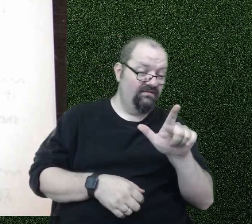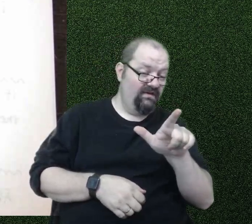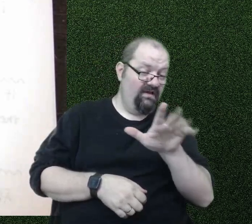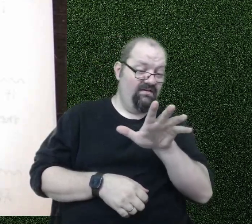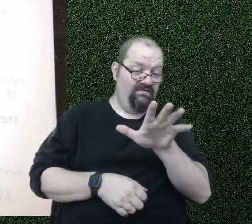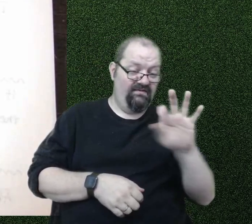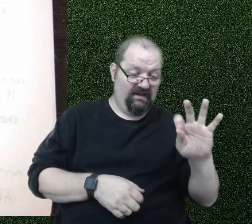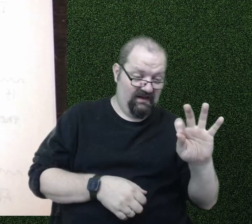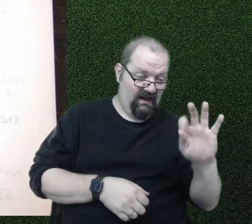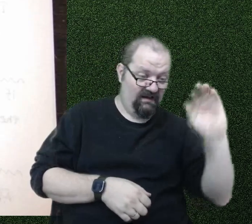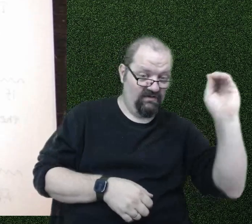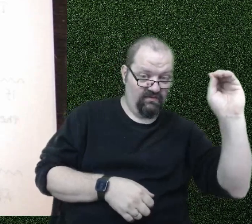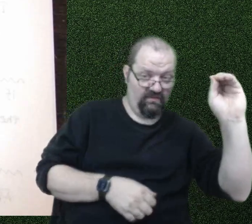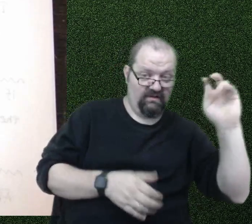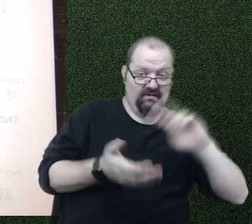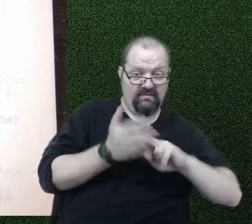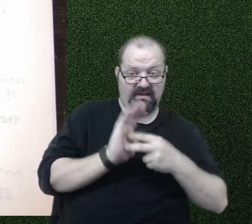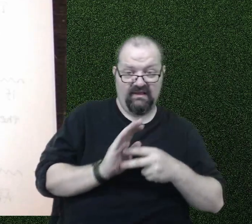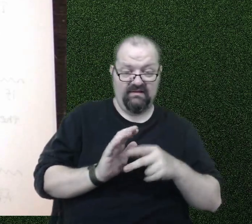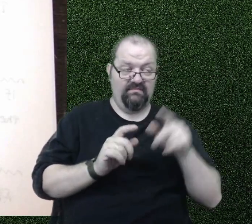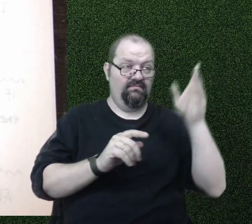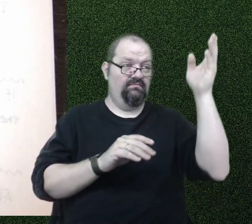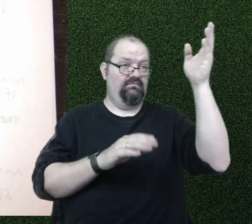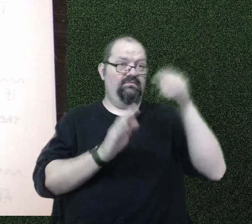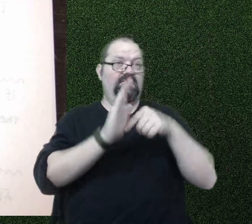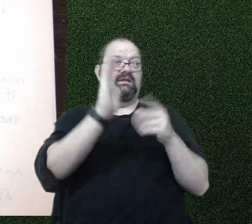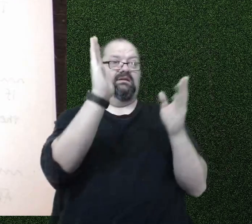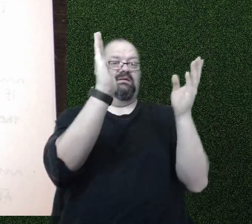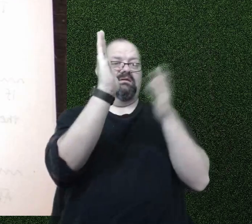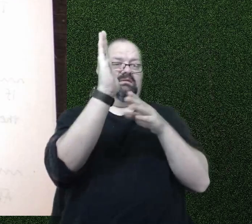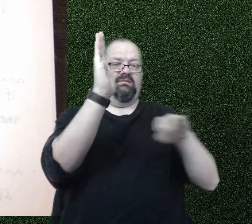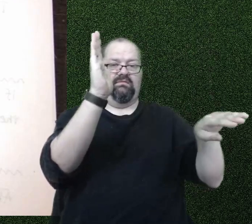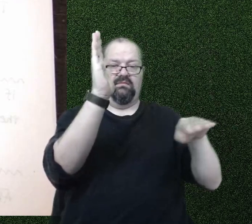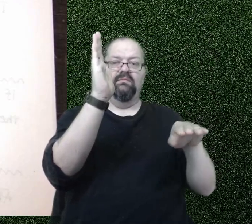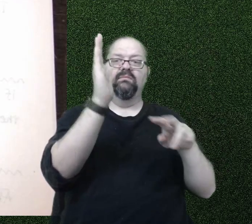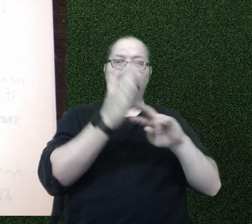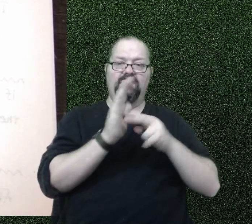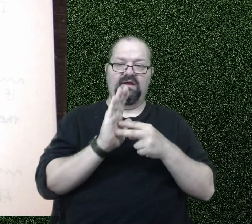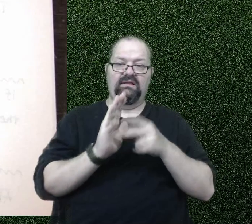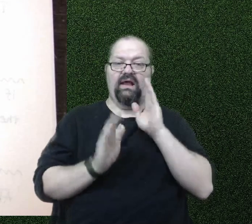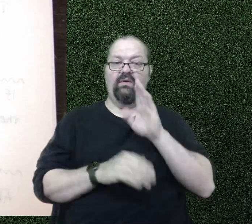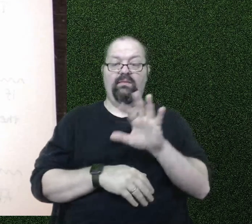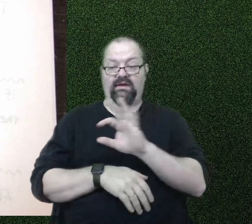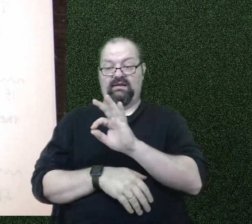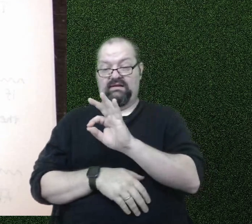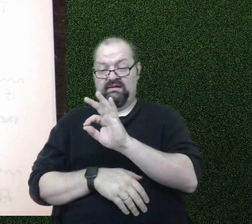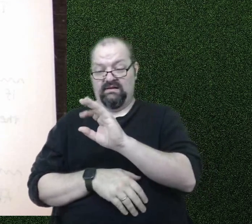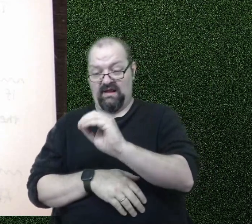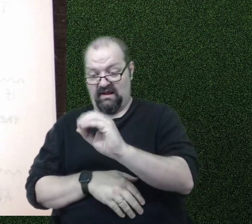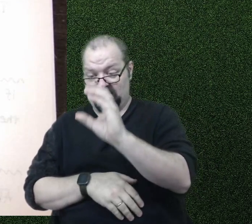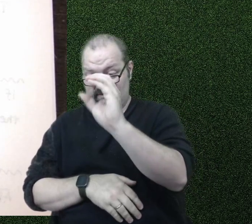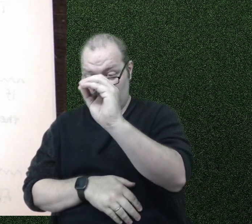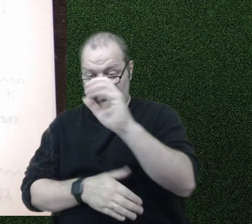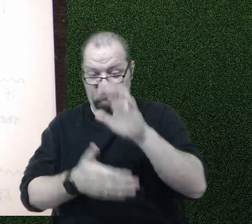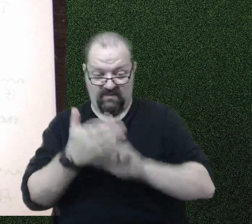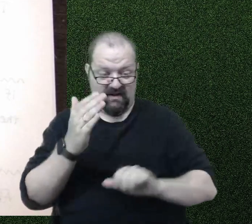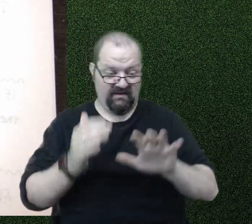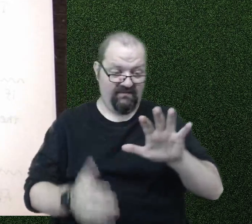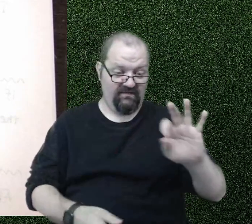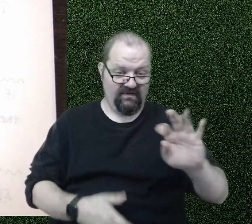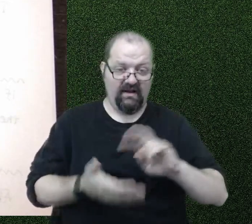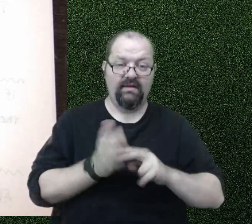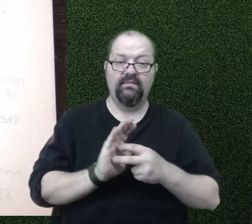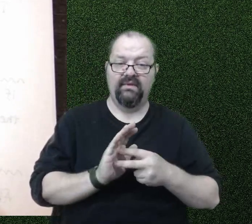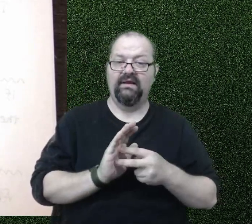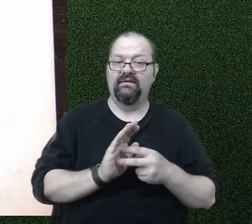90 minus 59? Because that's a 90. That's going to be 90 minus 59. If that's 90 minus 59, what's that? Well, the